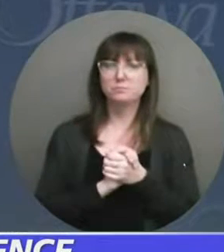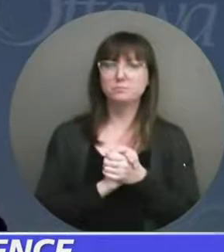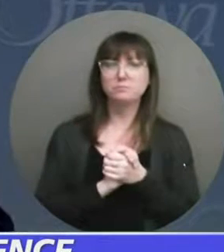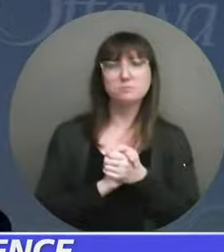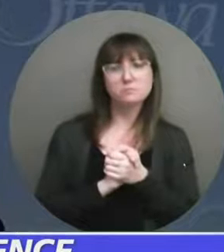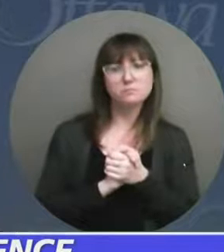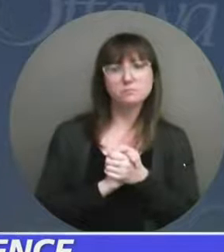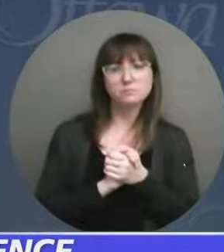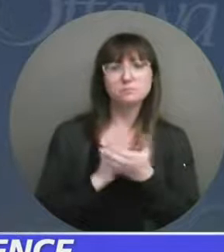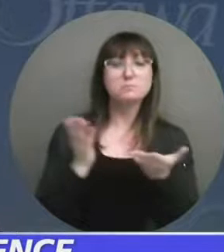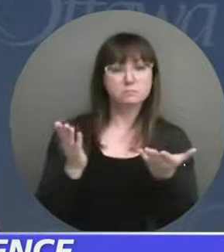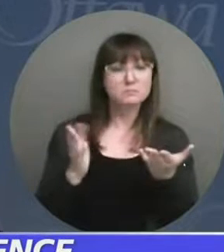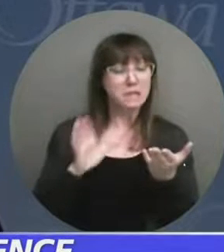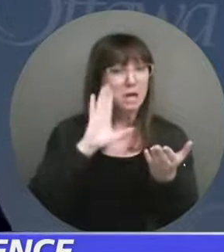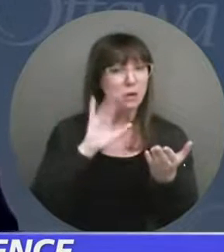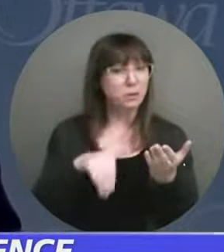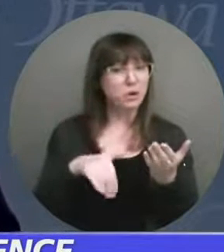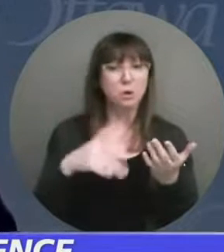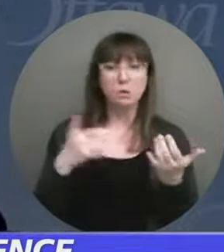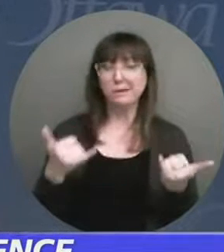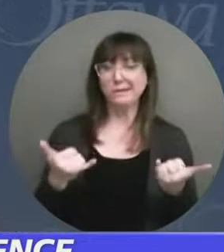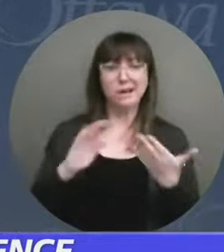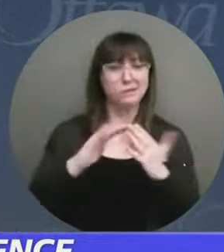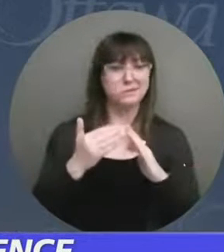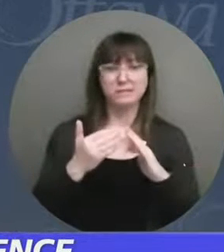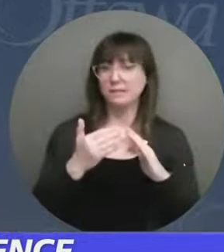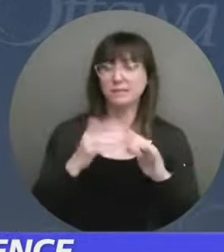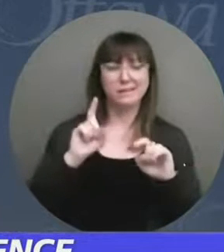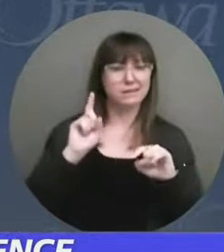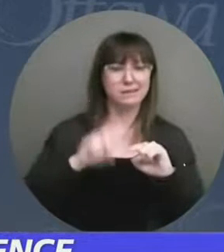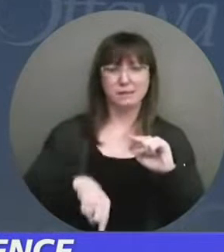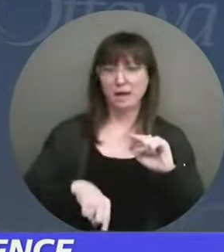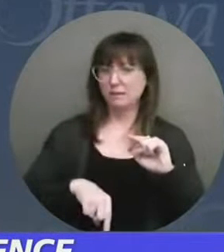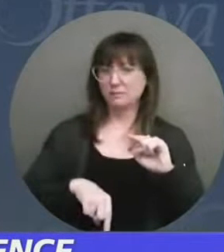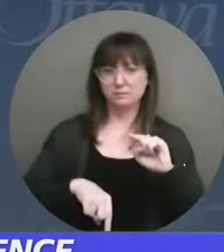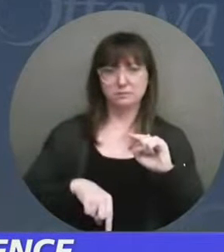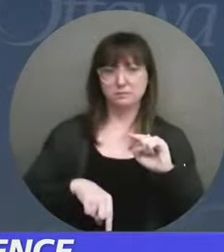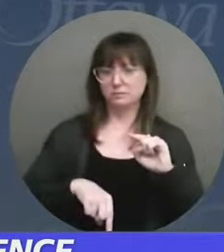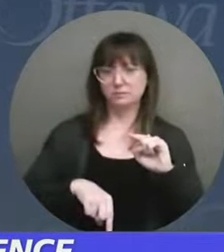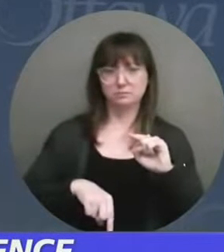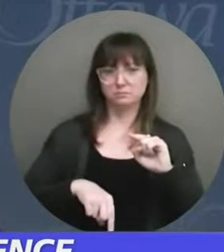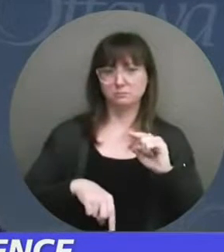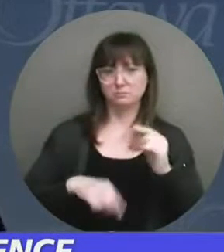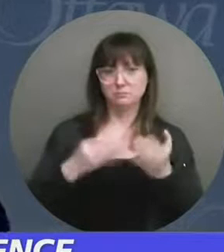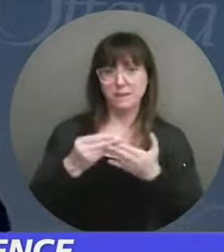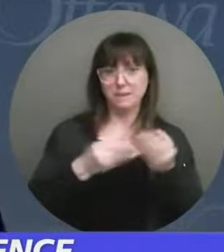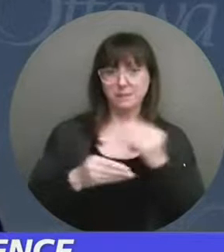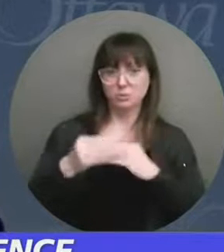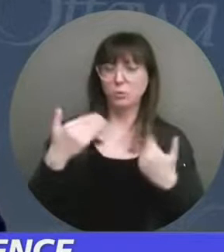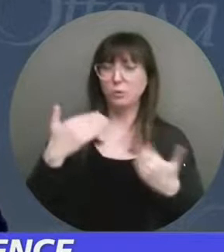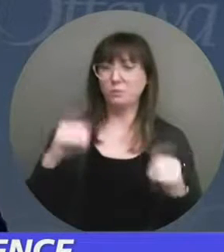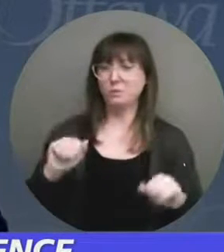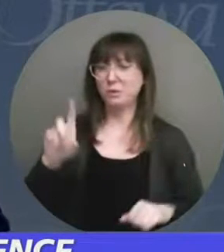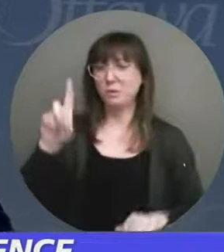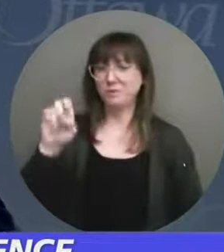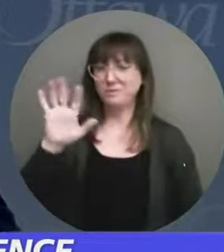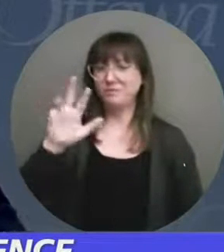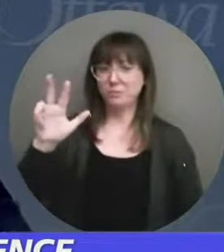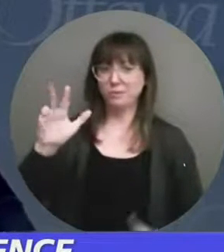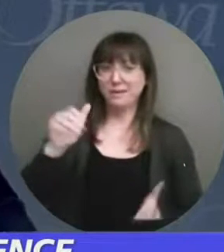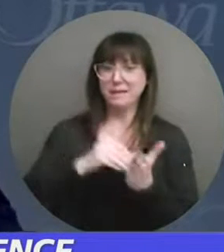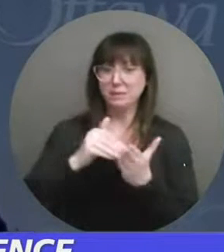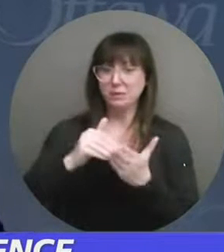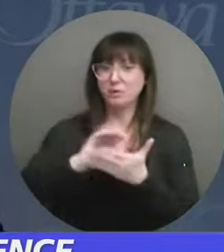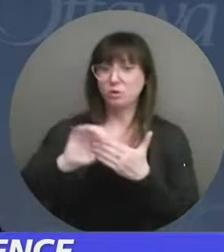We all know the cities are not allowed to run budgets. You could be facing $153 million budget if the